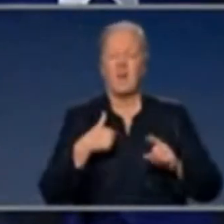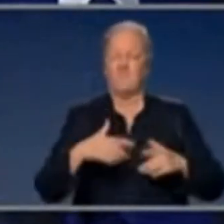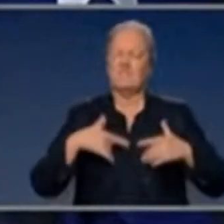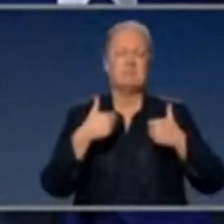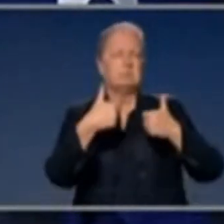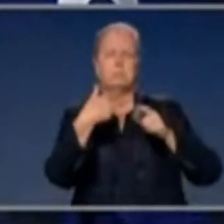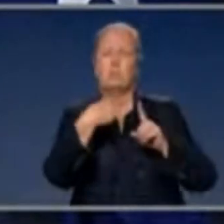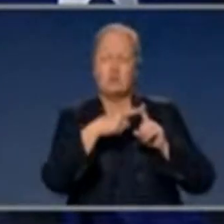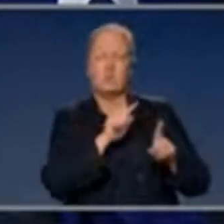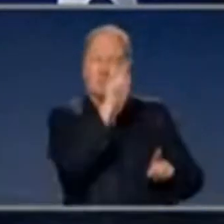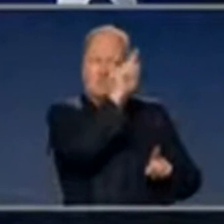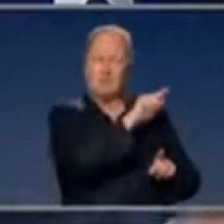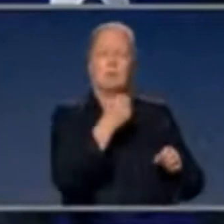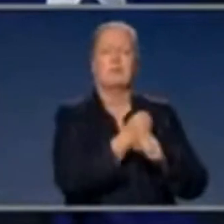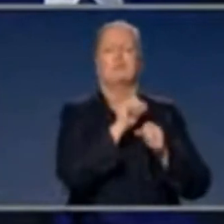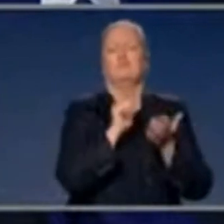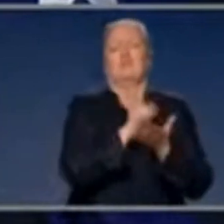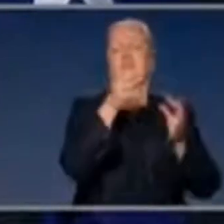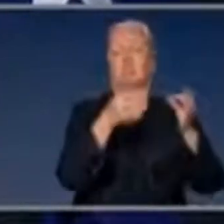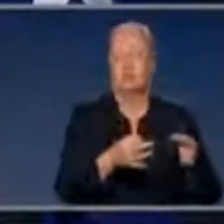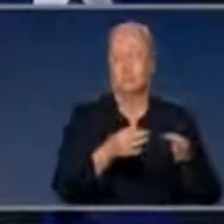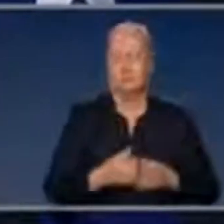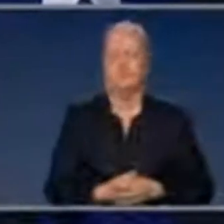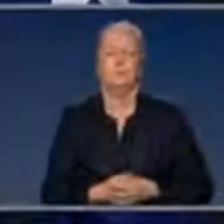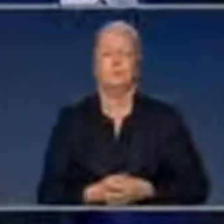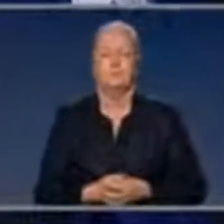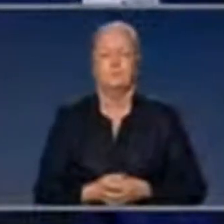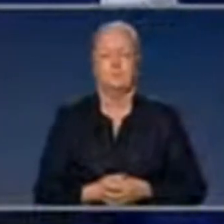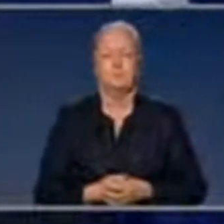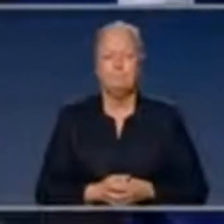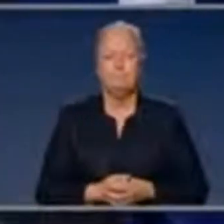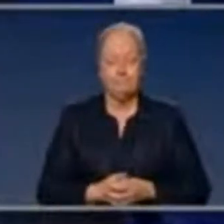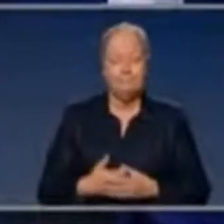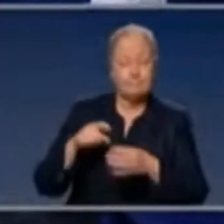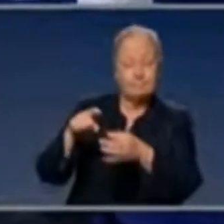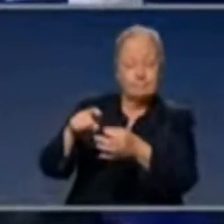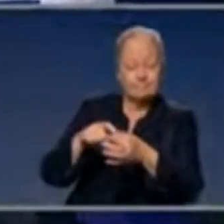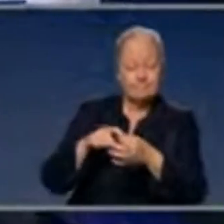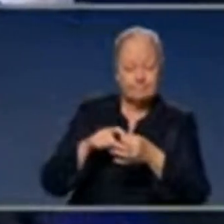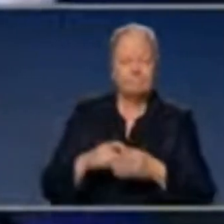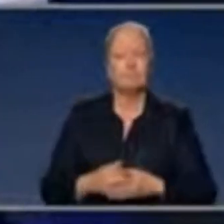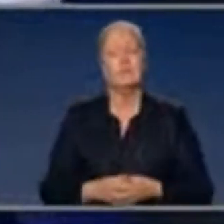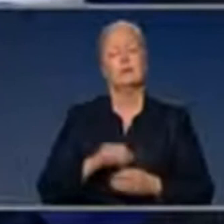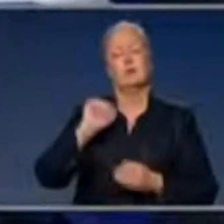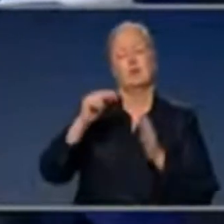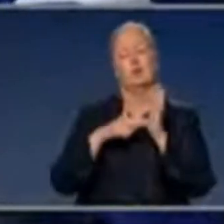states will make the right decisions. Last question, Minister. What have you learned from how New South Wales has attacked this